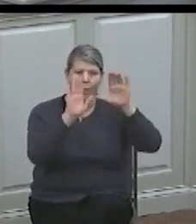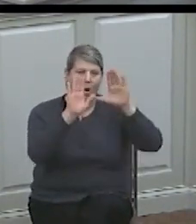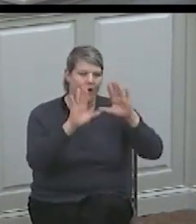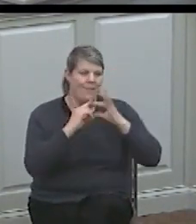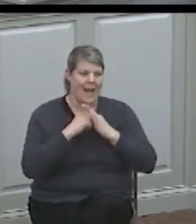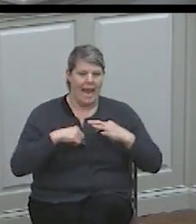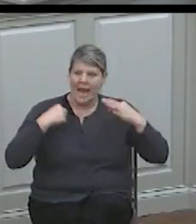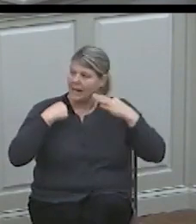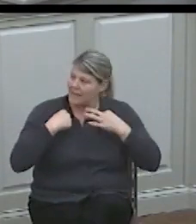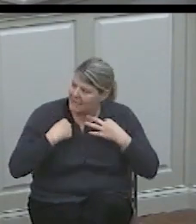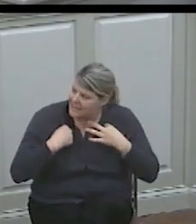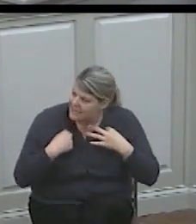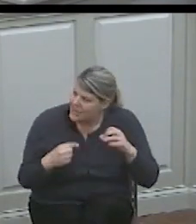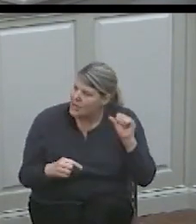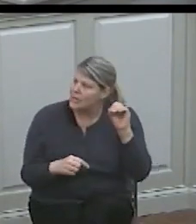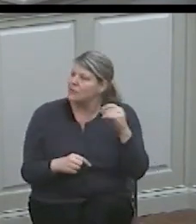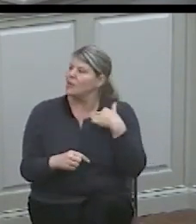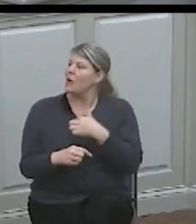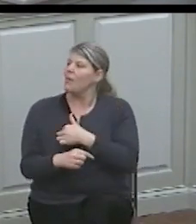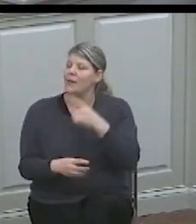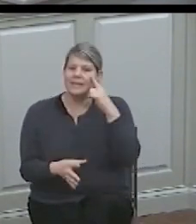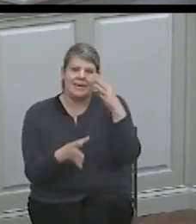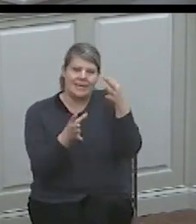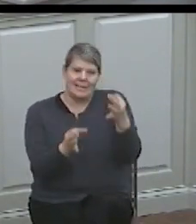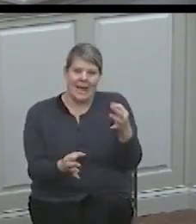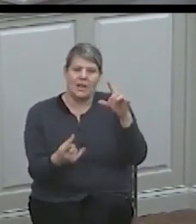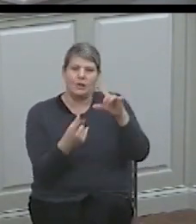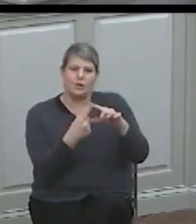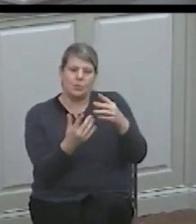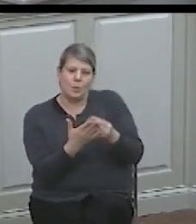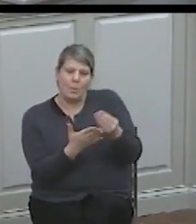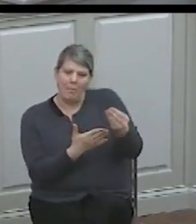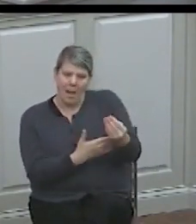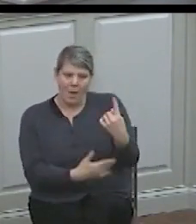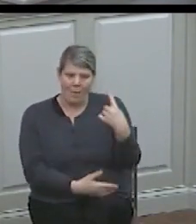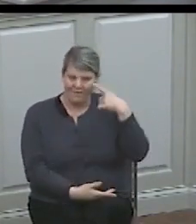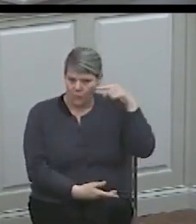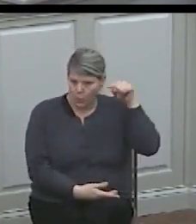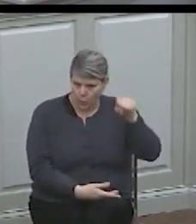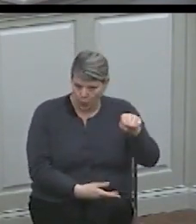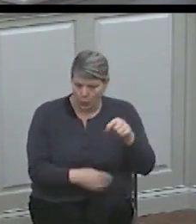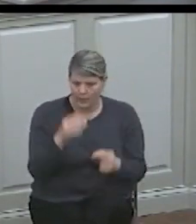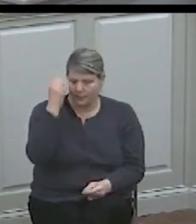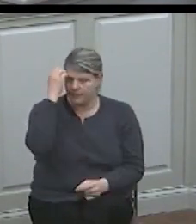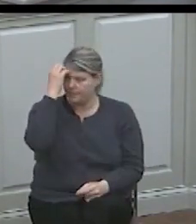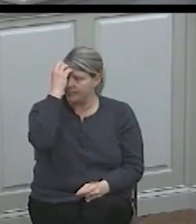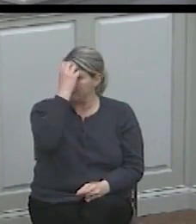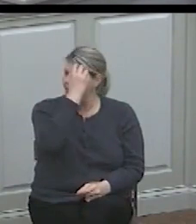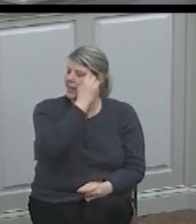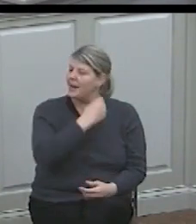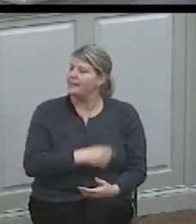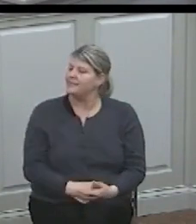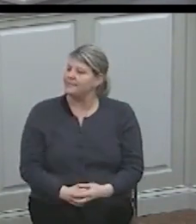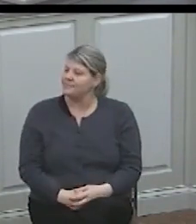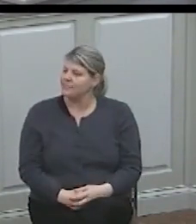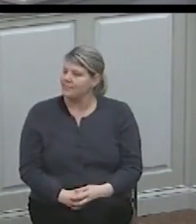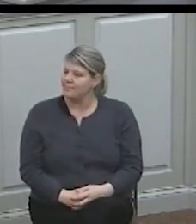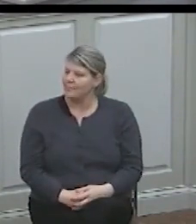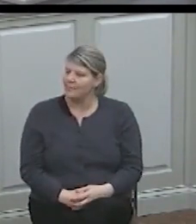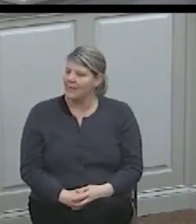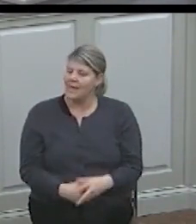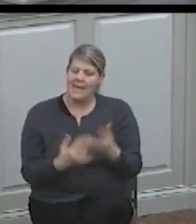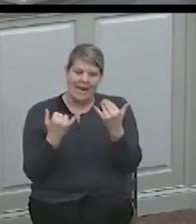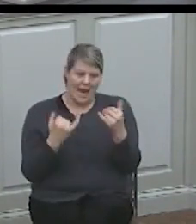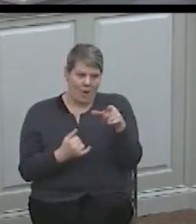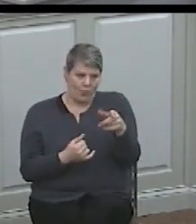So we got him one. Very appropriate. Yes. Yeah. So there you go, Mayor. Thank you